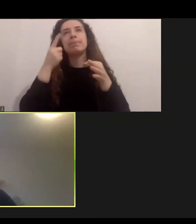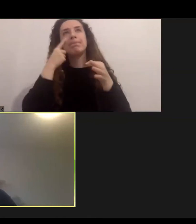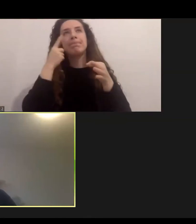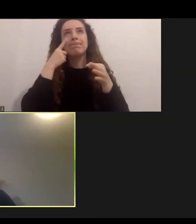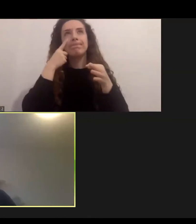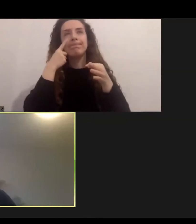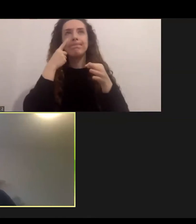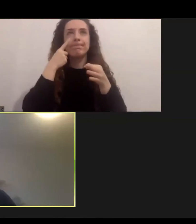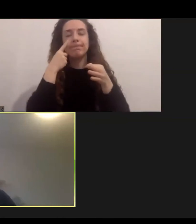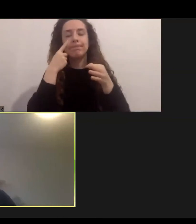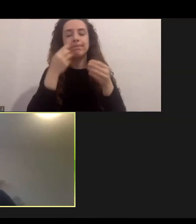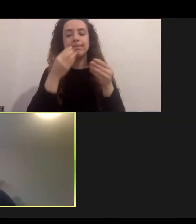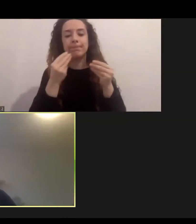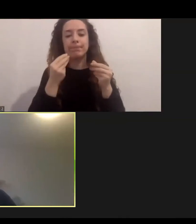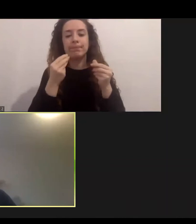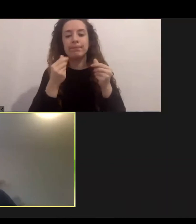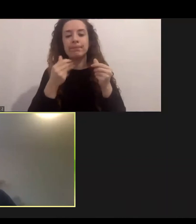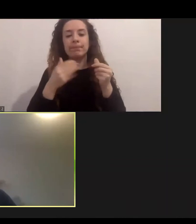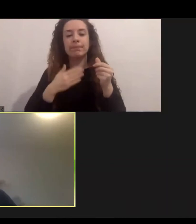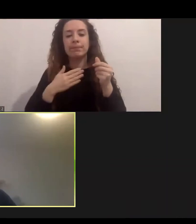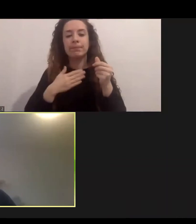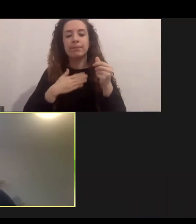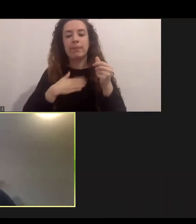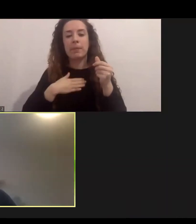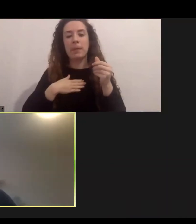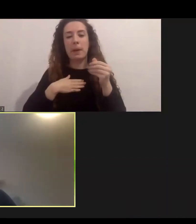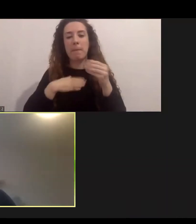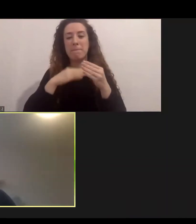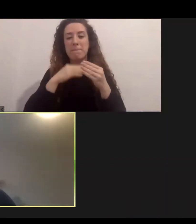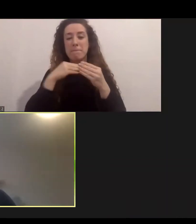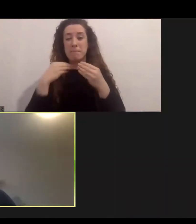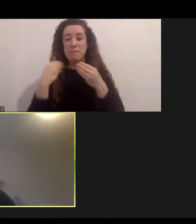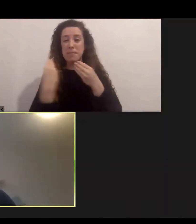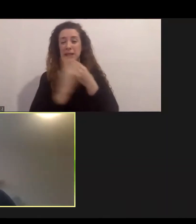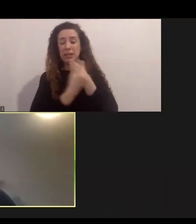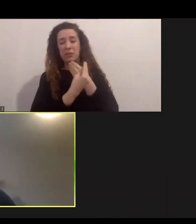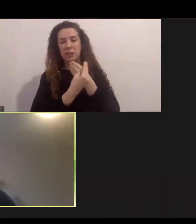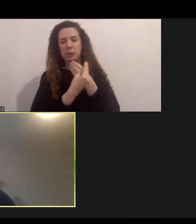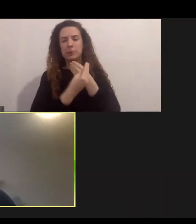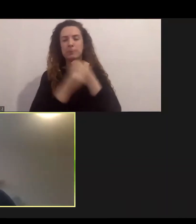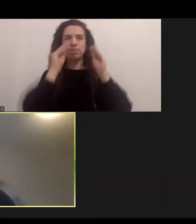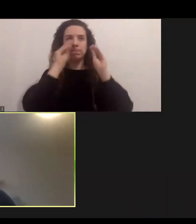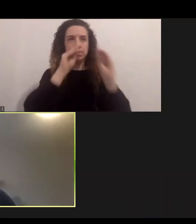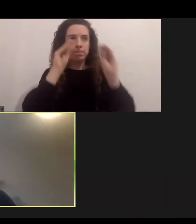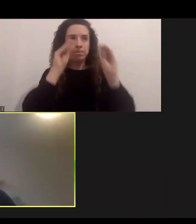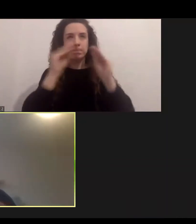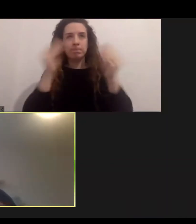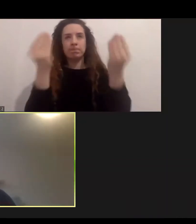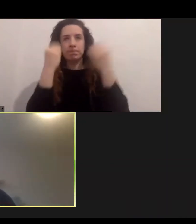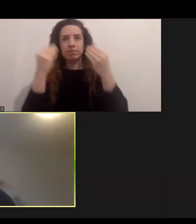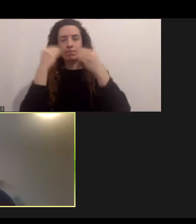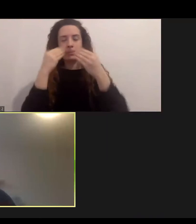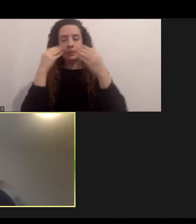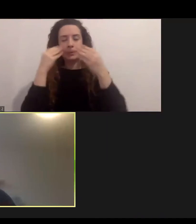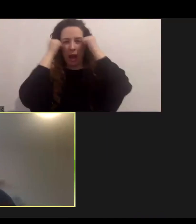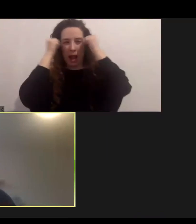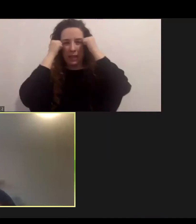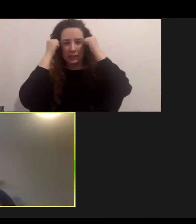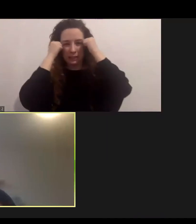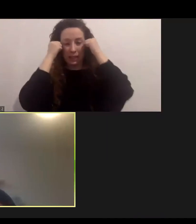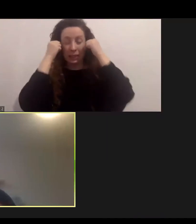sustainable, or it's not perfect. Then you have really